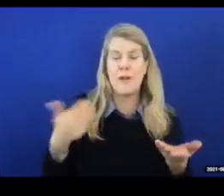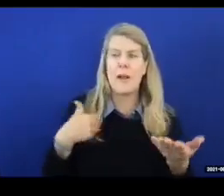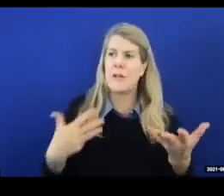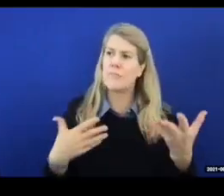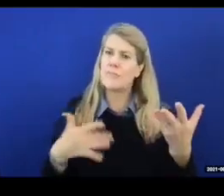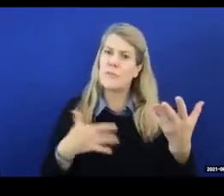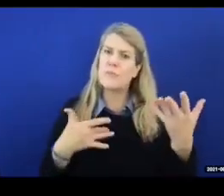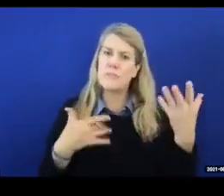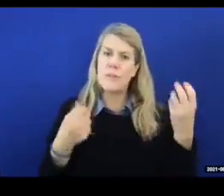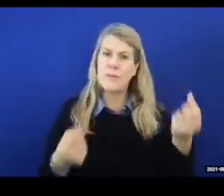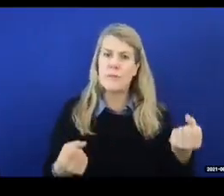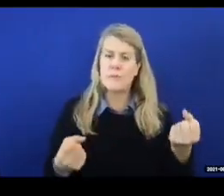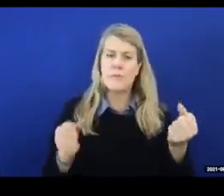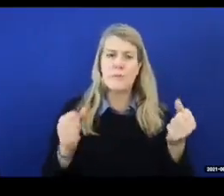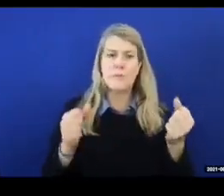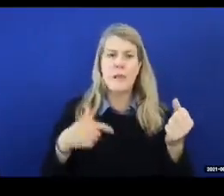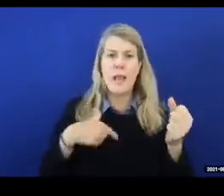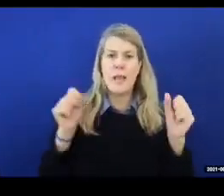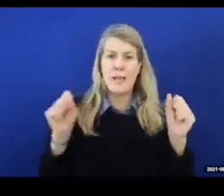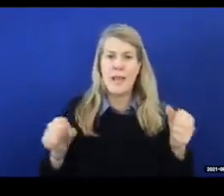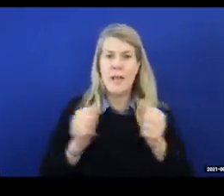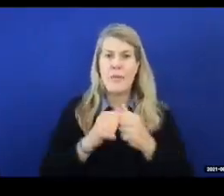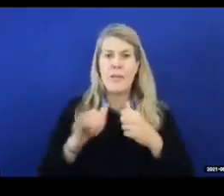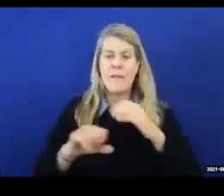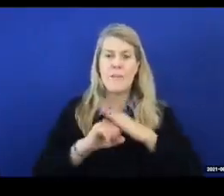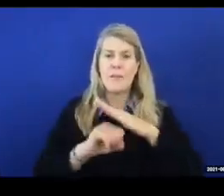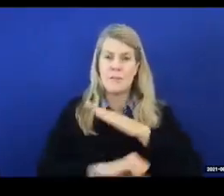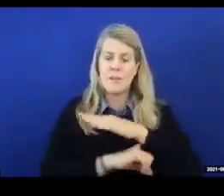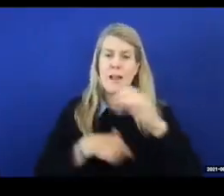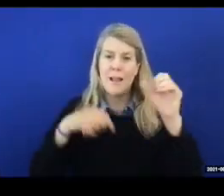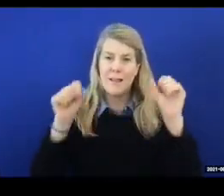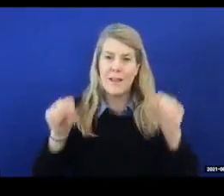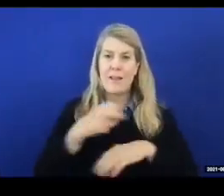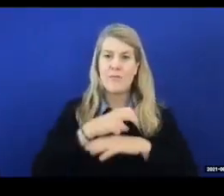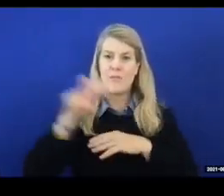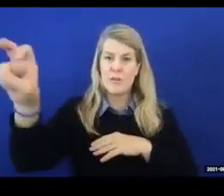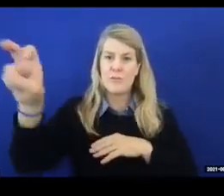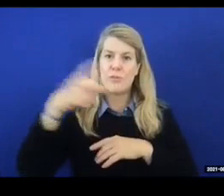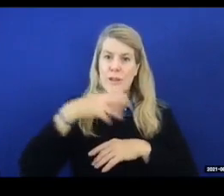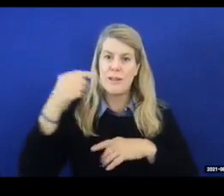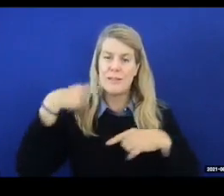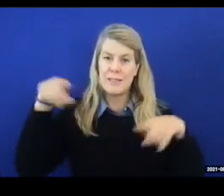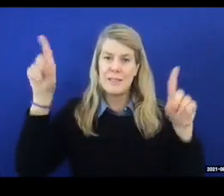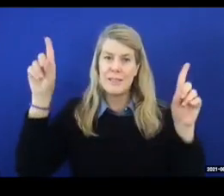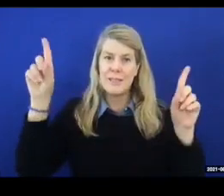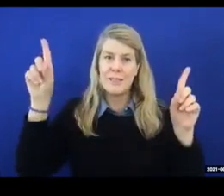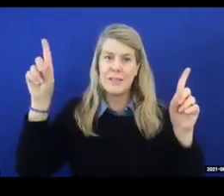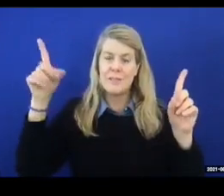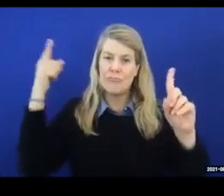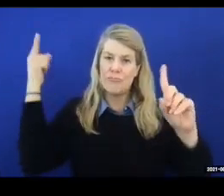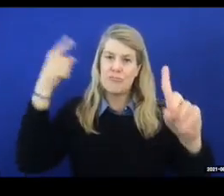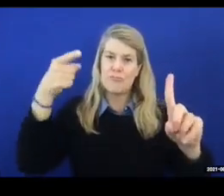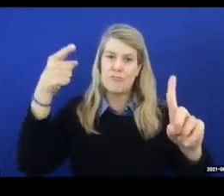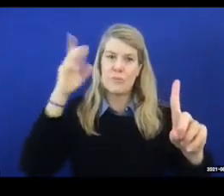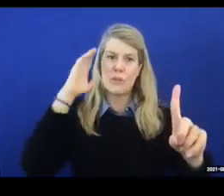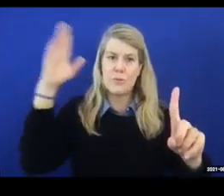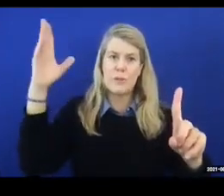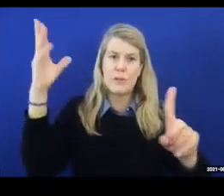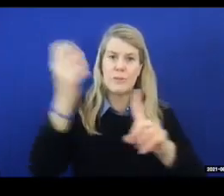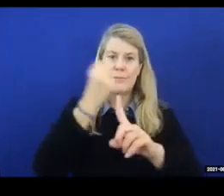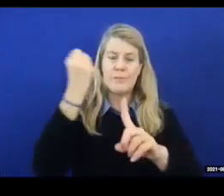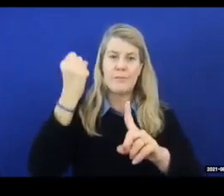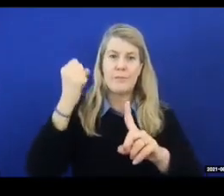a strong confidence that with this strong foundation I could do well after I transfer, and then I have a strong goal to